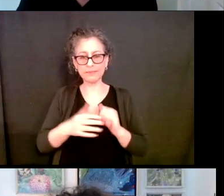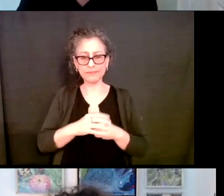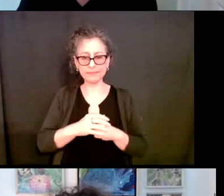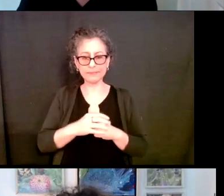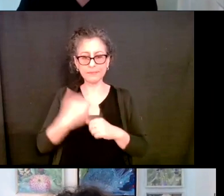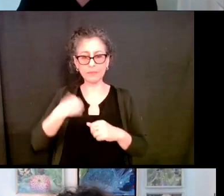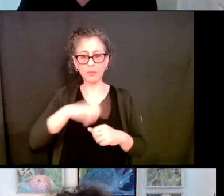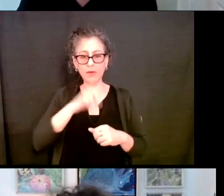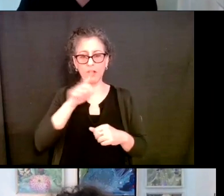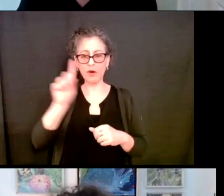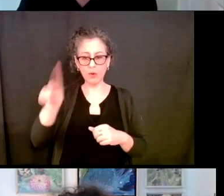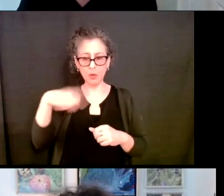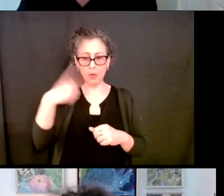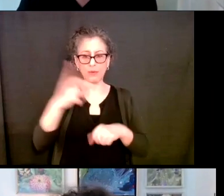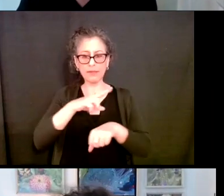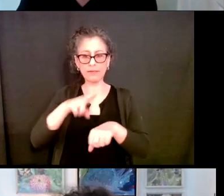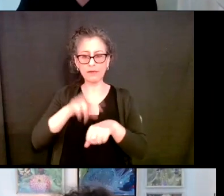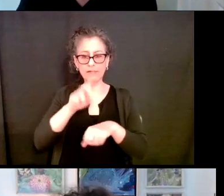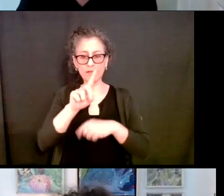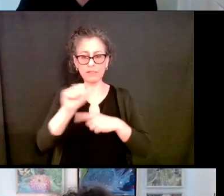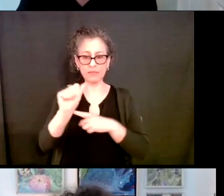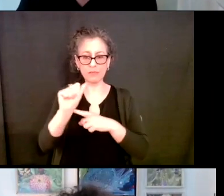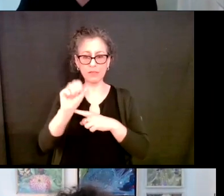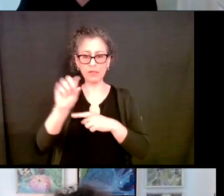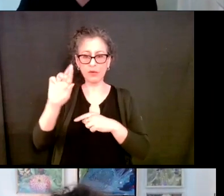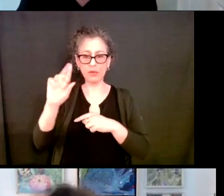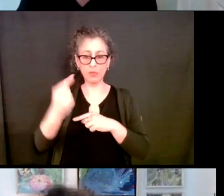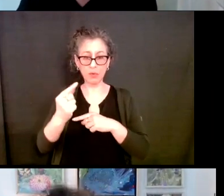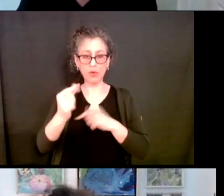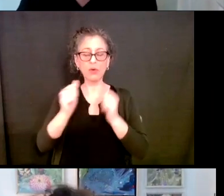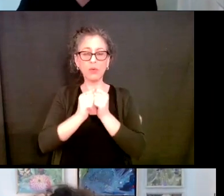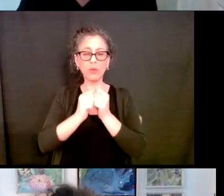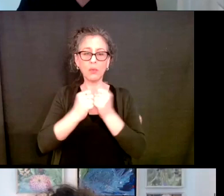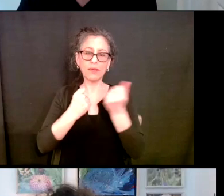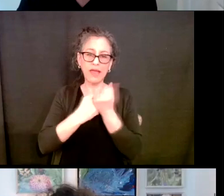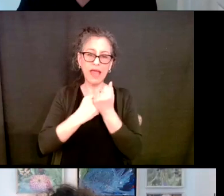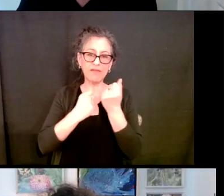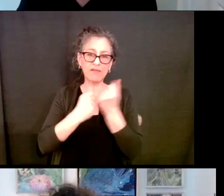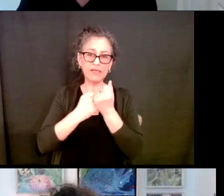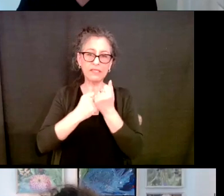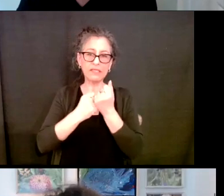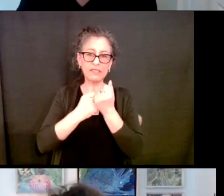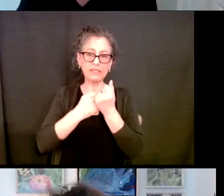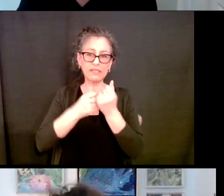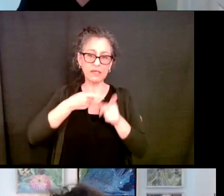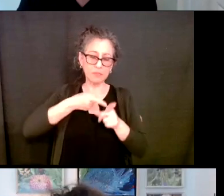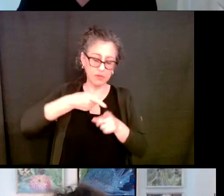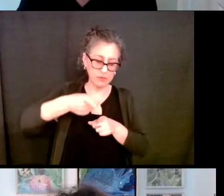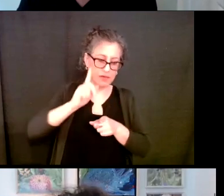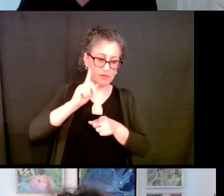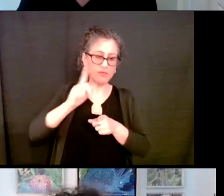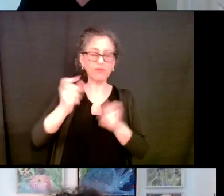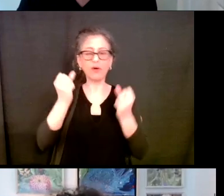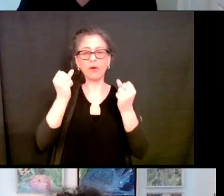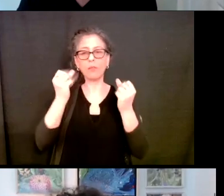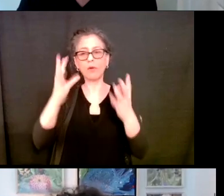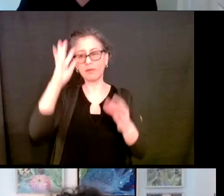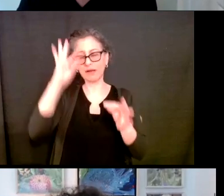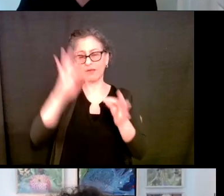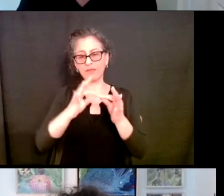the only national disability organization with an advocacy pillar on multi-faith inclusion and